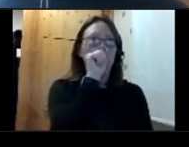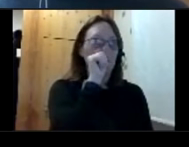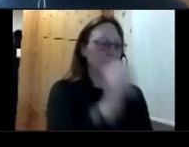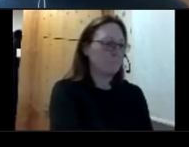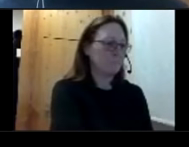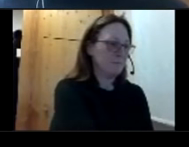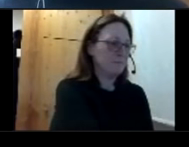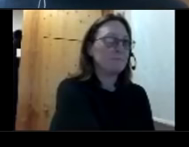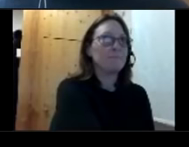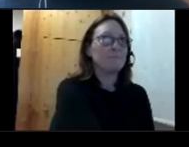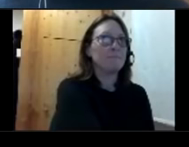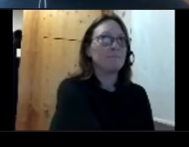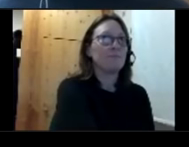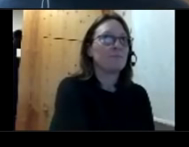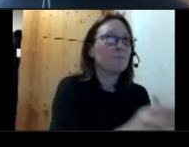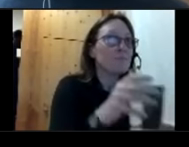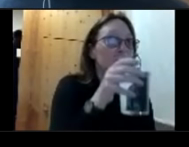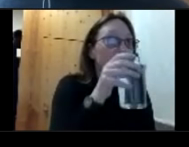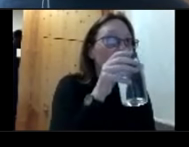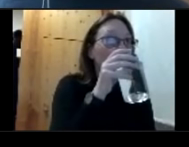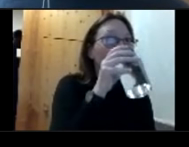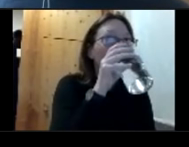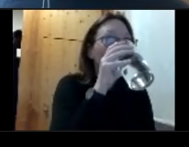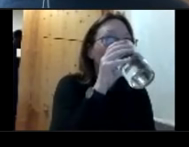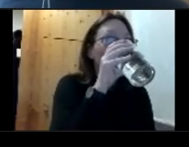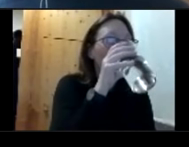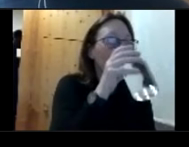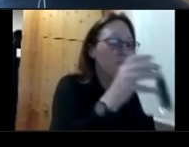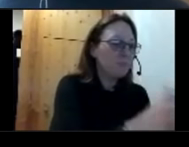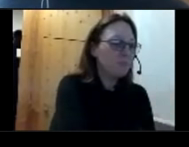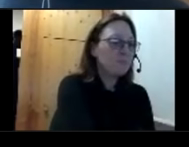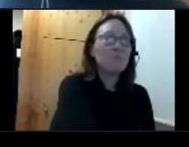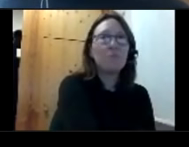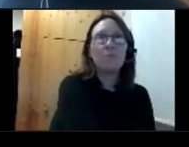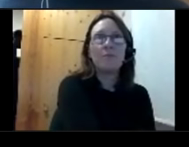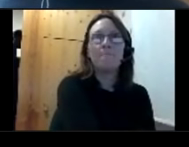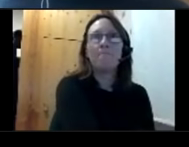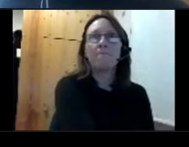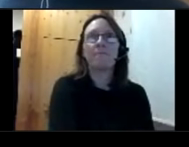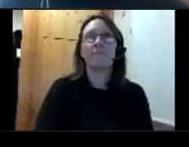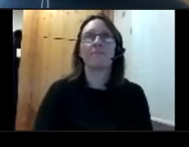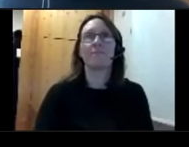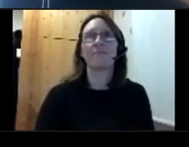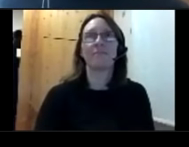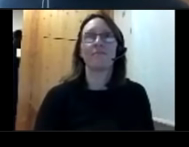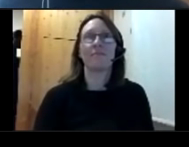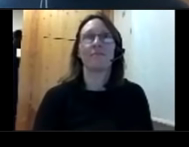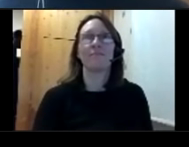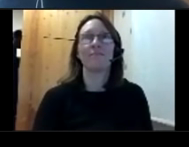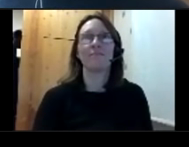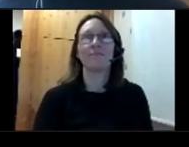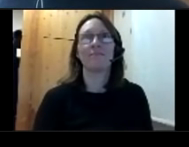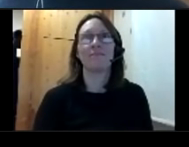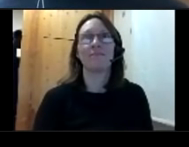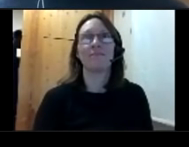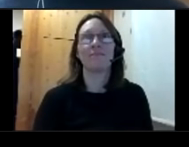However, screen readers and other assistive technologies come across barriers on a daily basis because